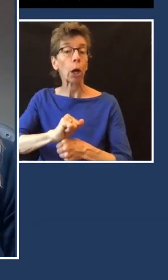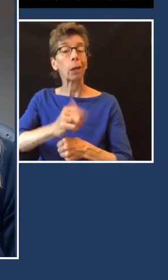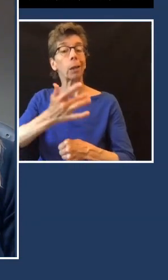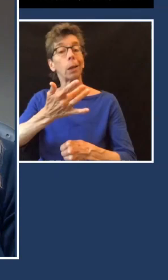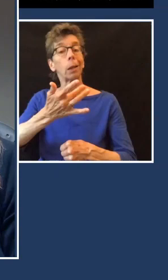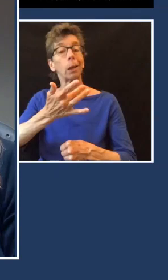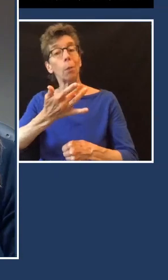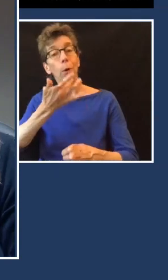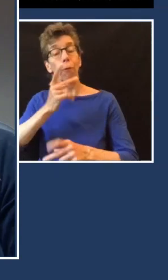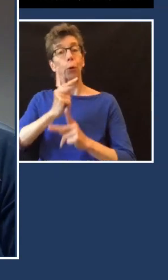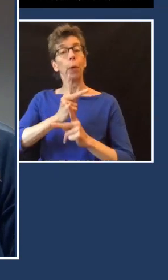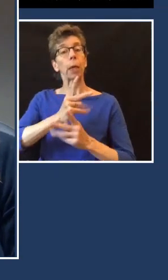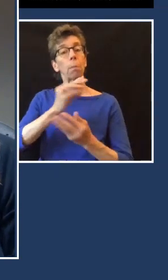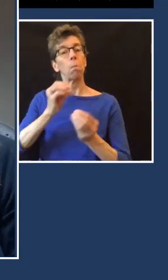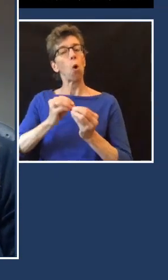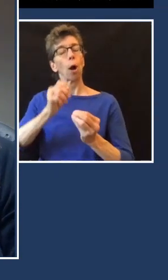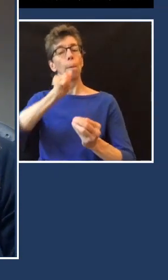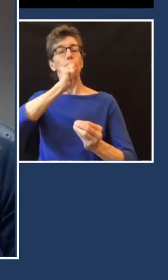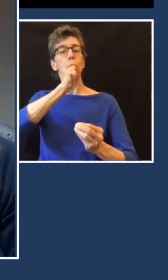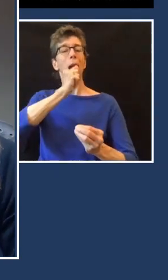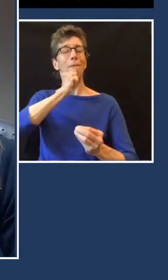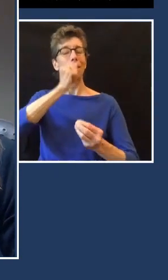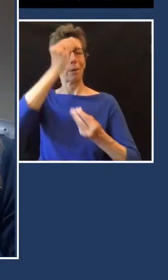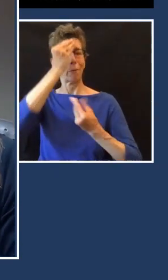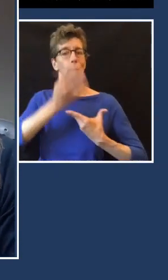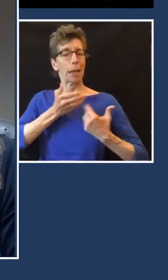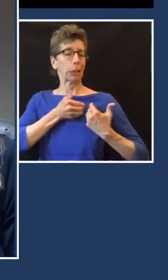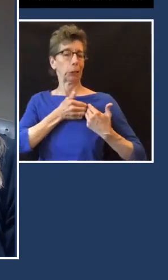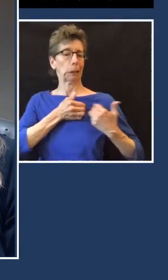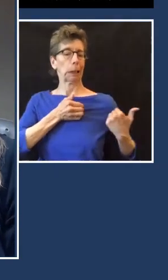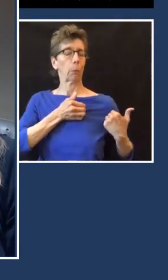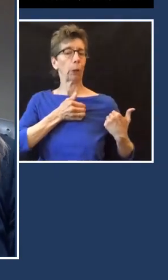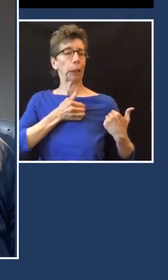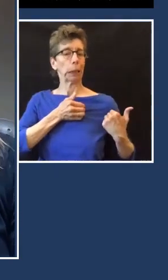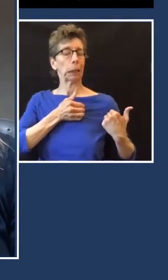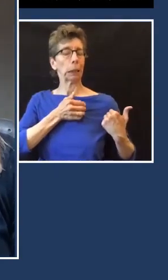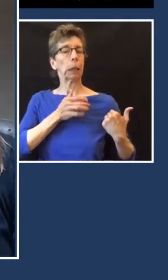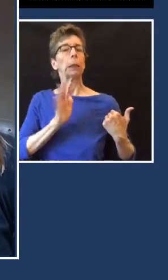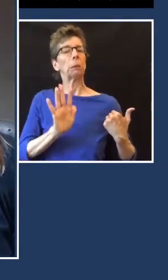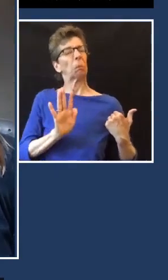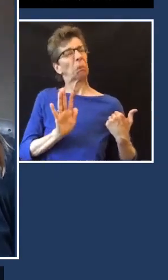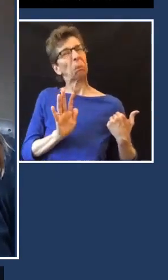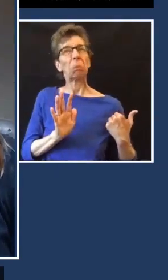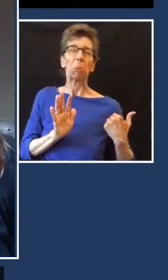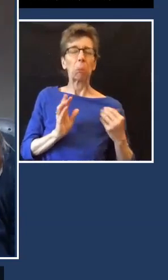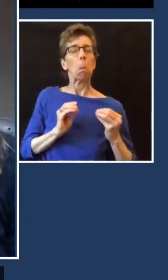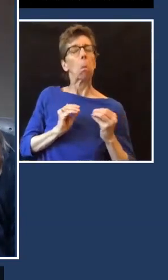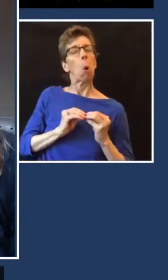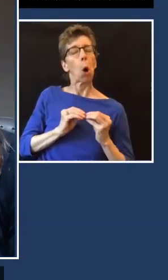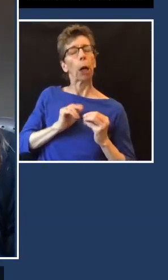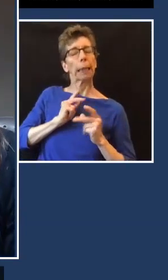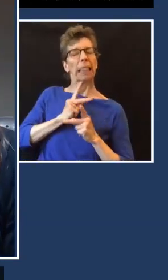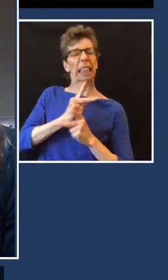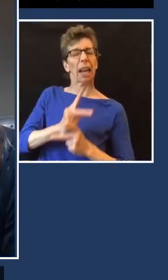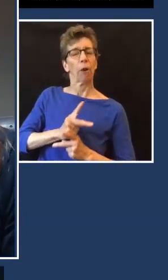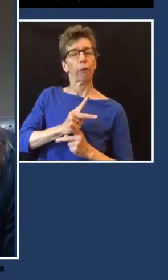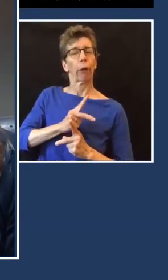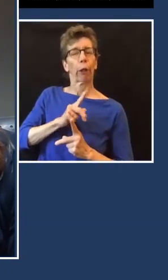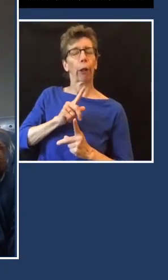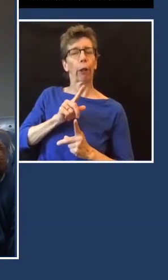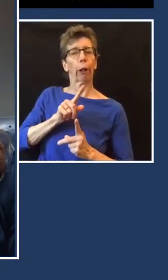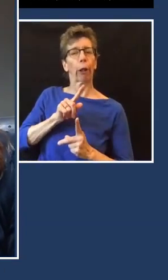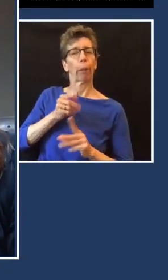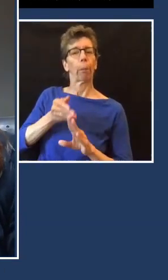as possible, then I would suggest to maybe use a little bit more discretion and do not accept